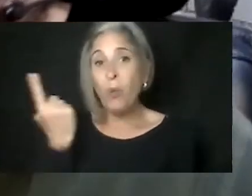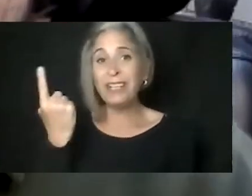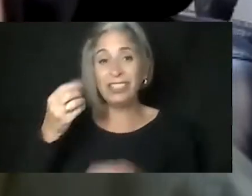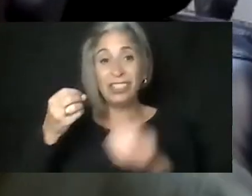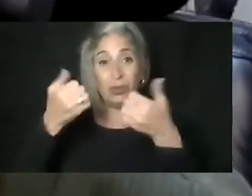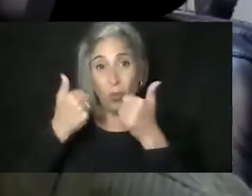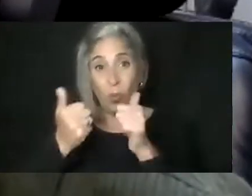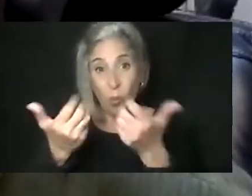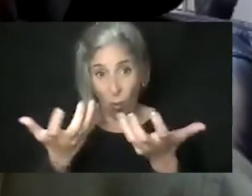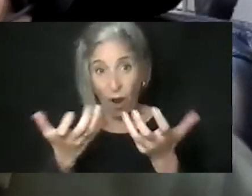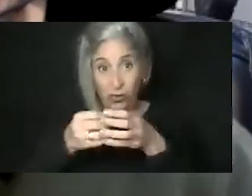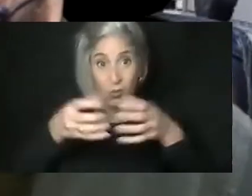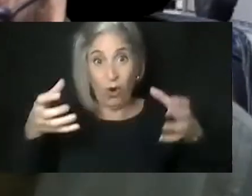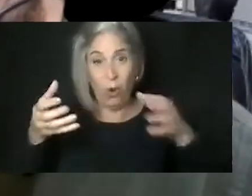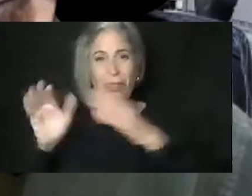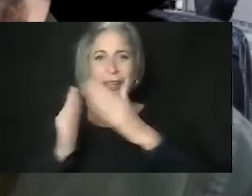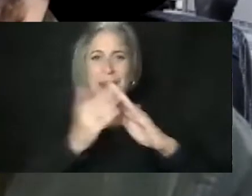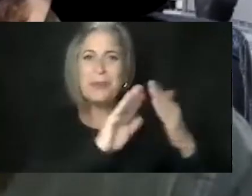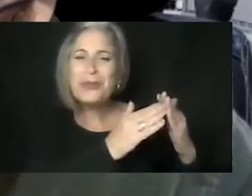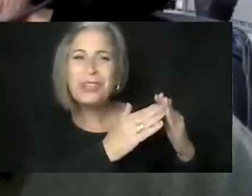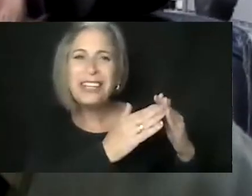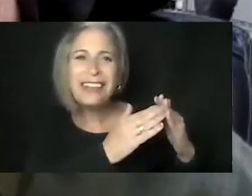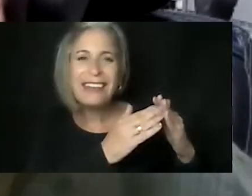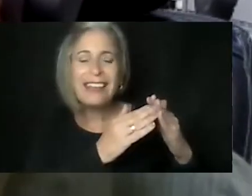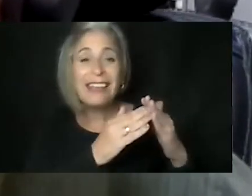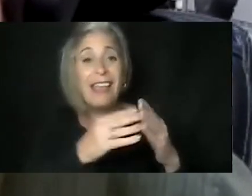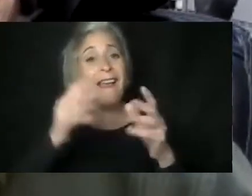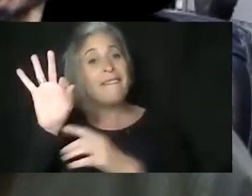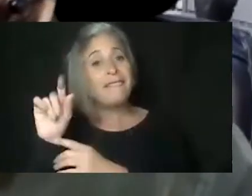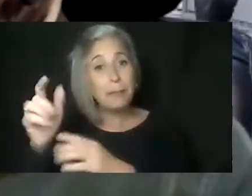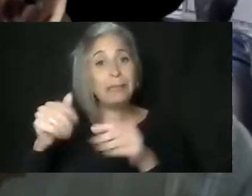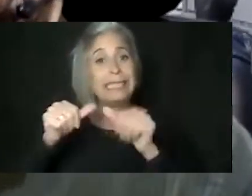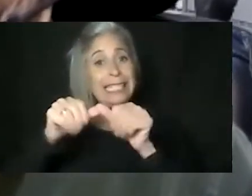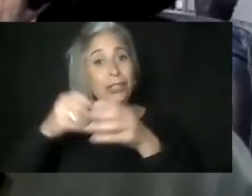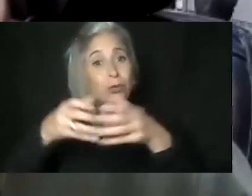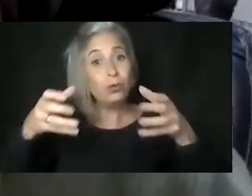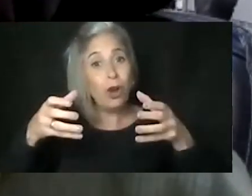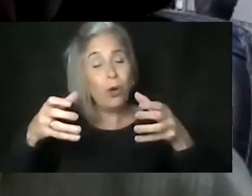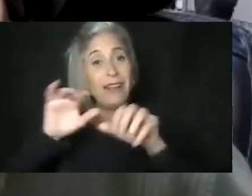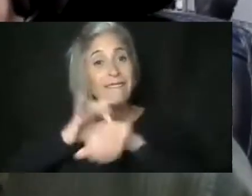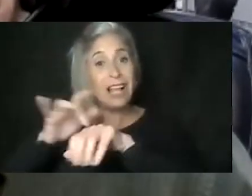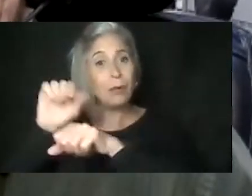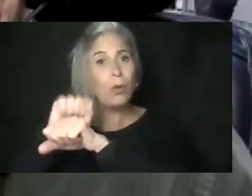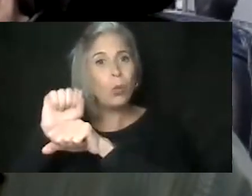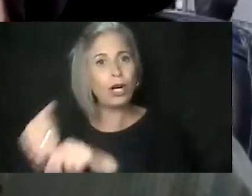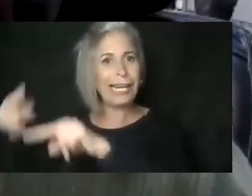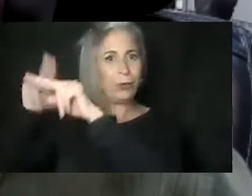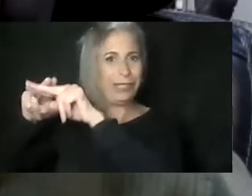the community as Fable continues to grow and the amount of available work continues to increase.